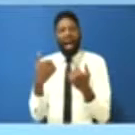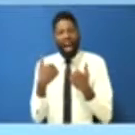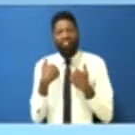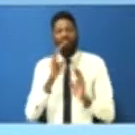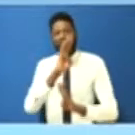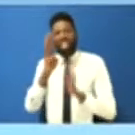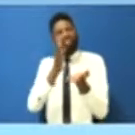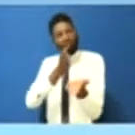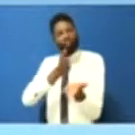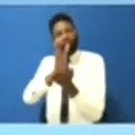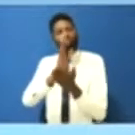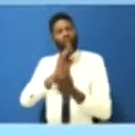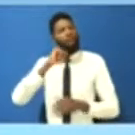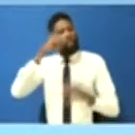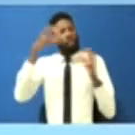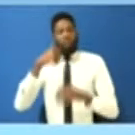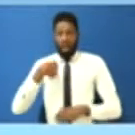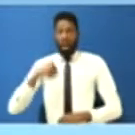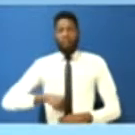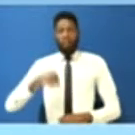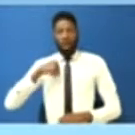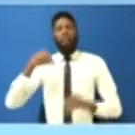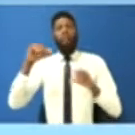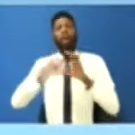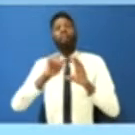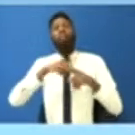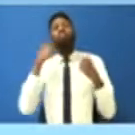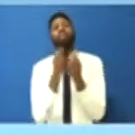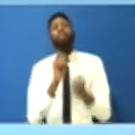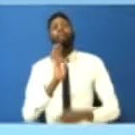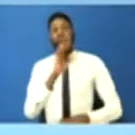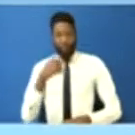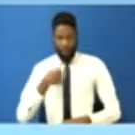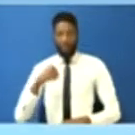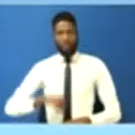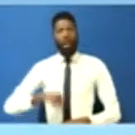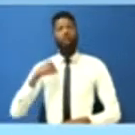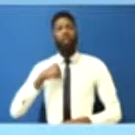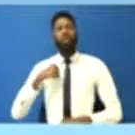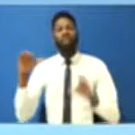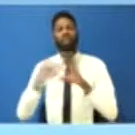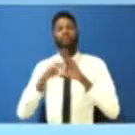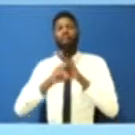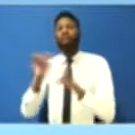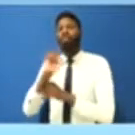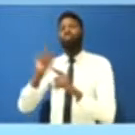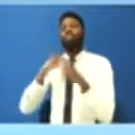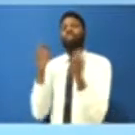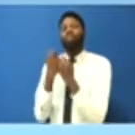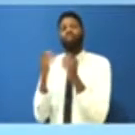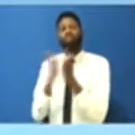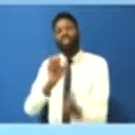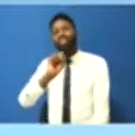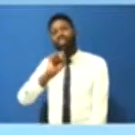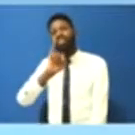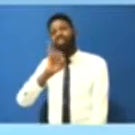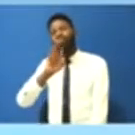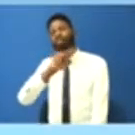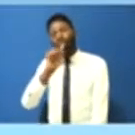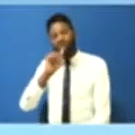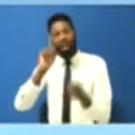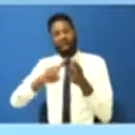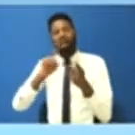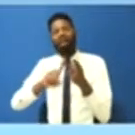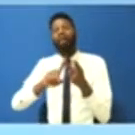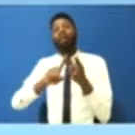i'm very proud to be a member of his team i'm very proud to be a member of the nairobi team with my colleague edwin sifuna with my colleague esta pasaris